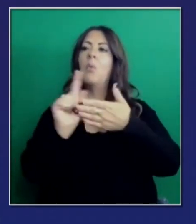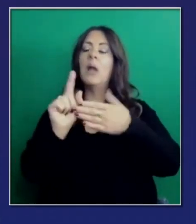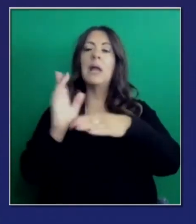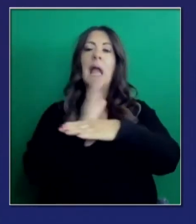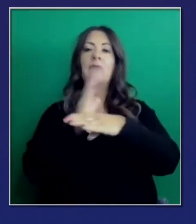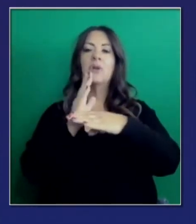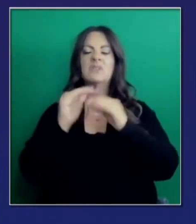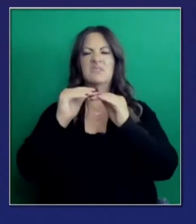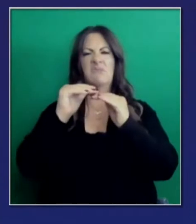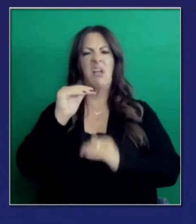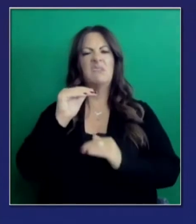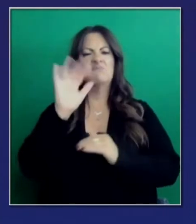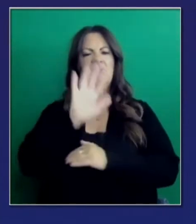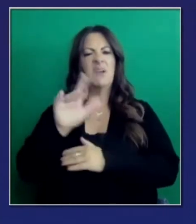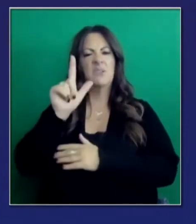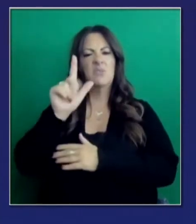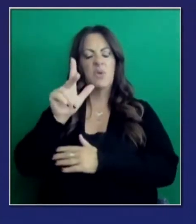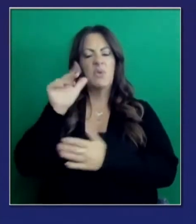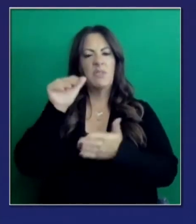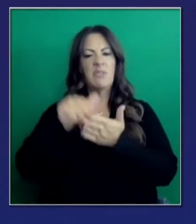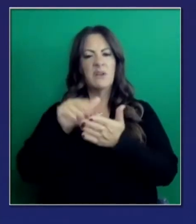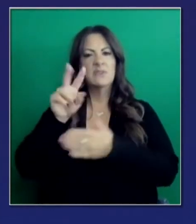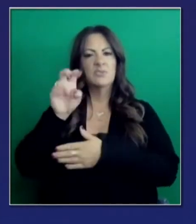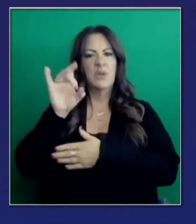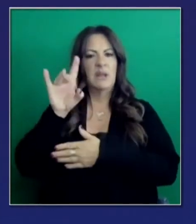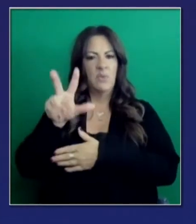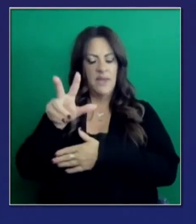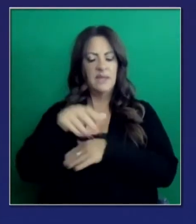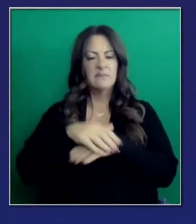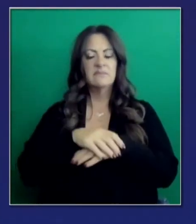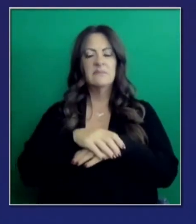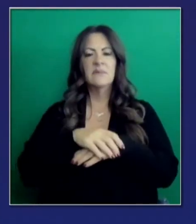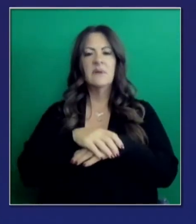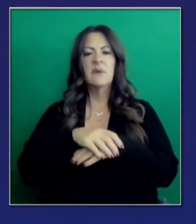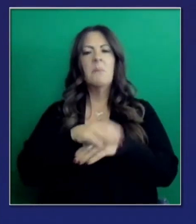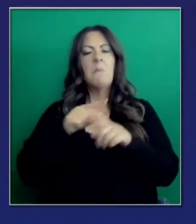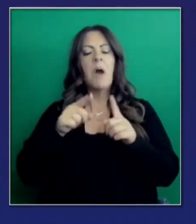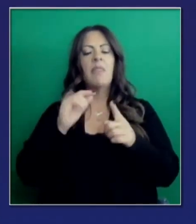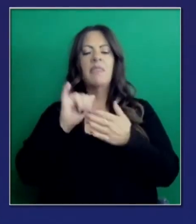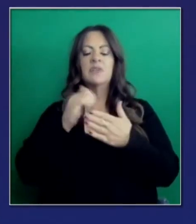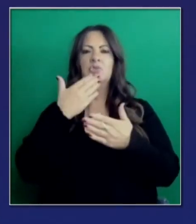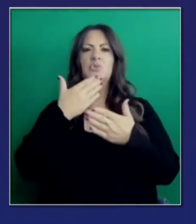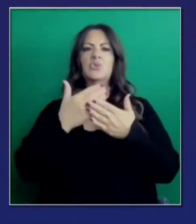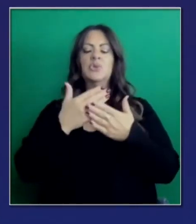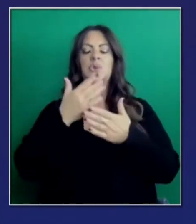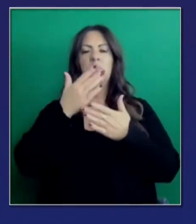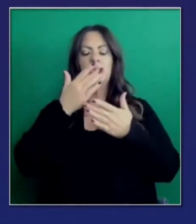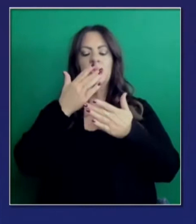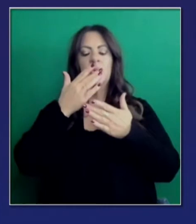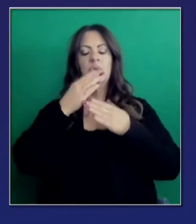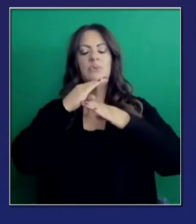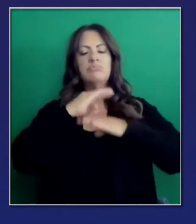thousand total tests, not surprisingly. But the encouraging sign is that 7-day average down to